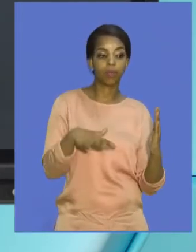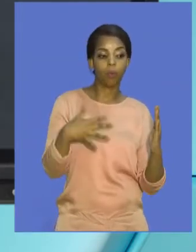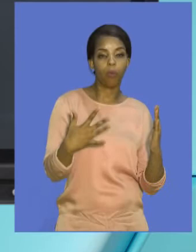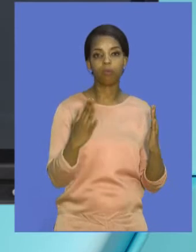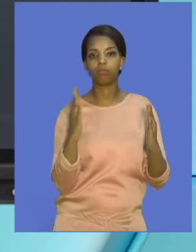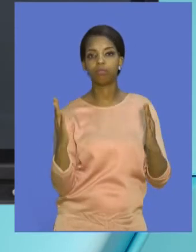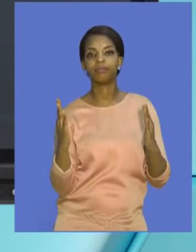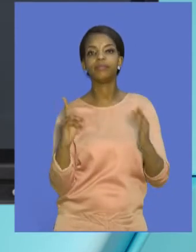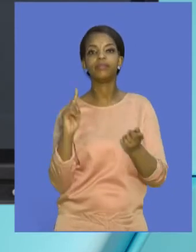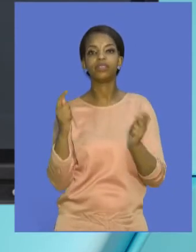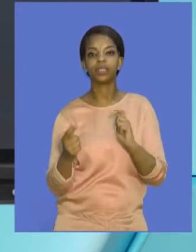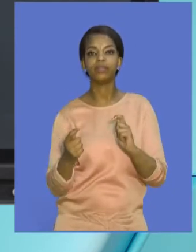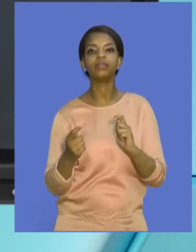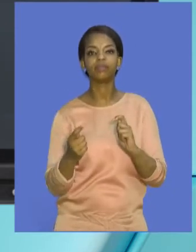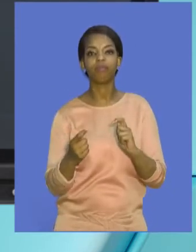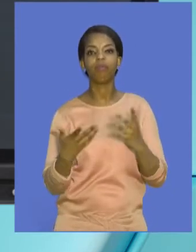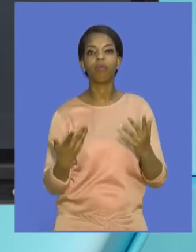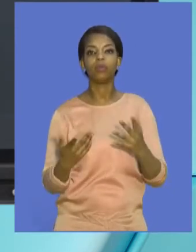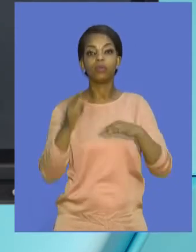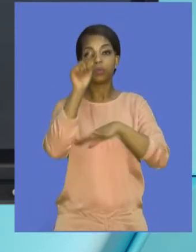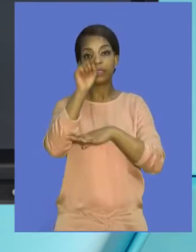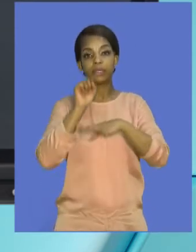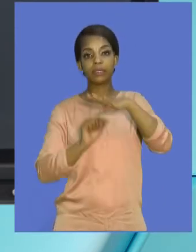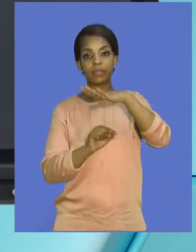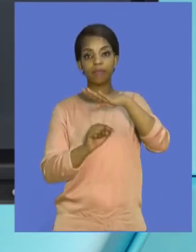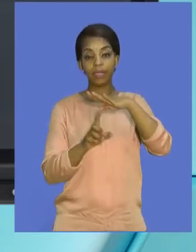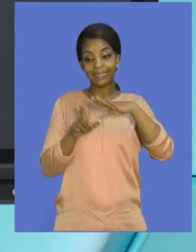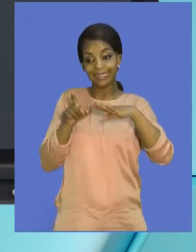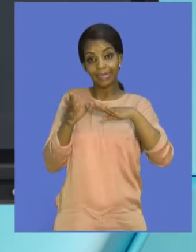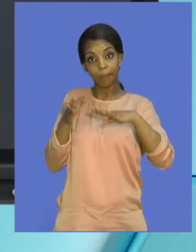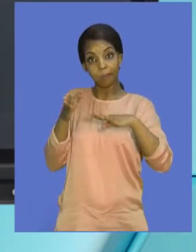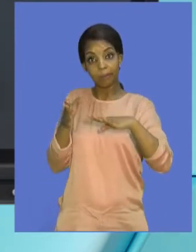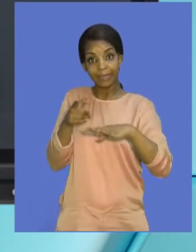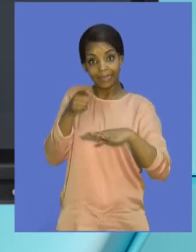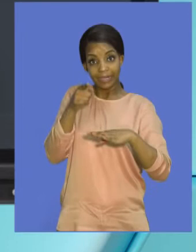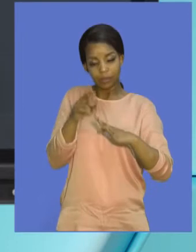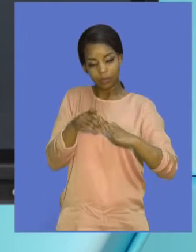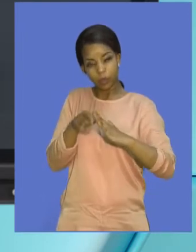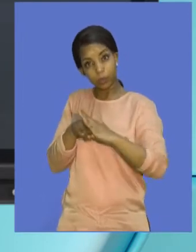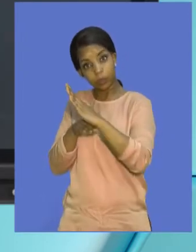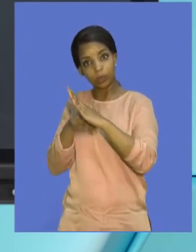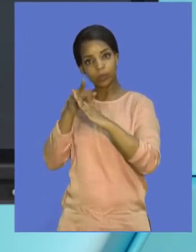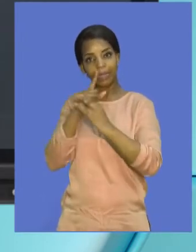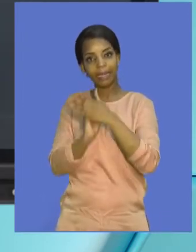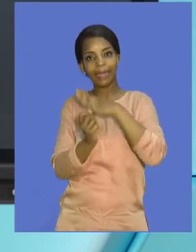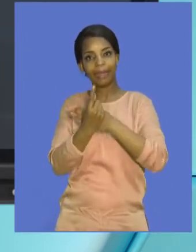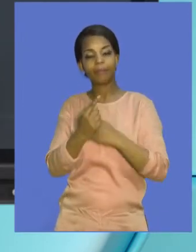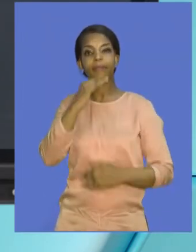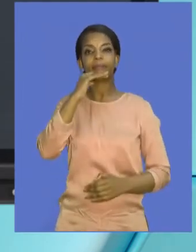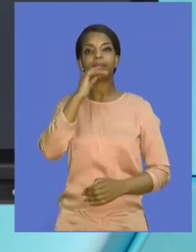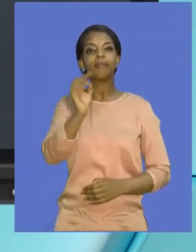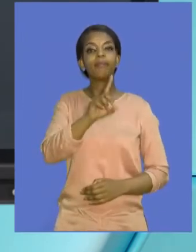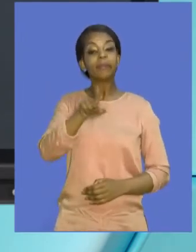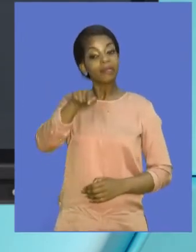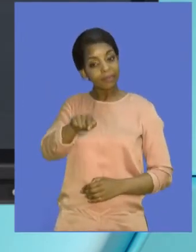values divided by the change in the x-axis. And that steepness of that slope will then tell us what the